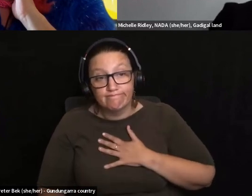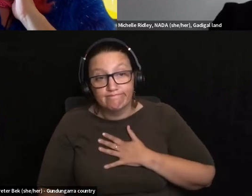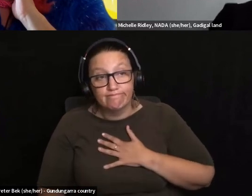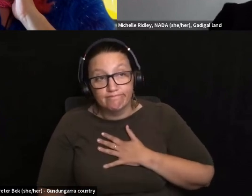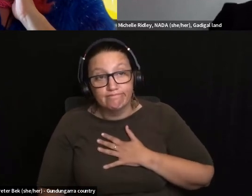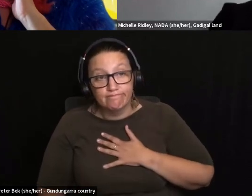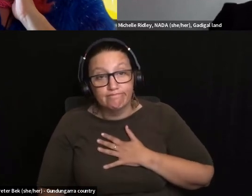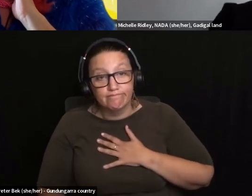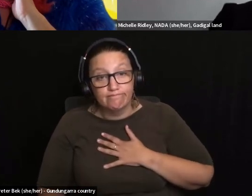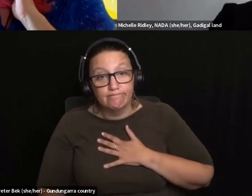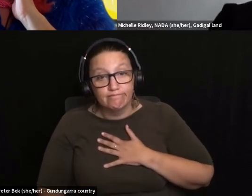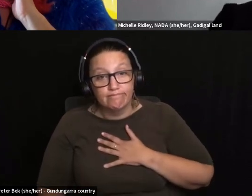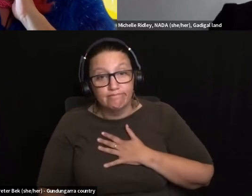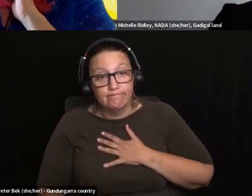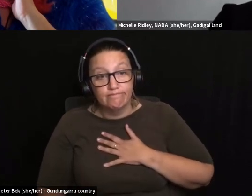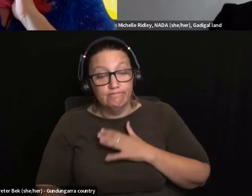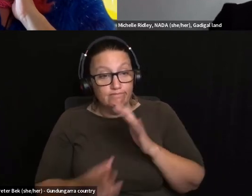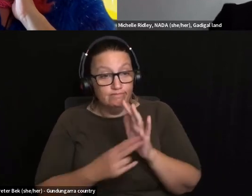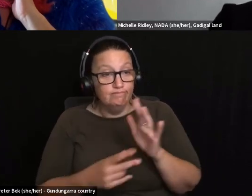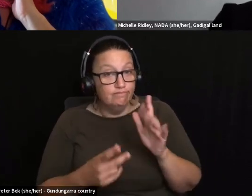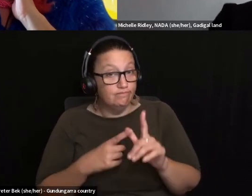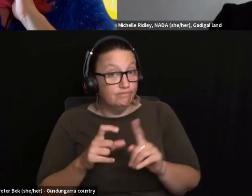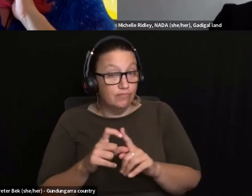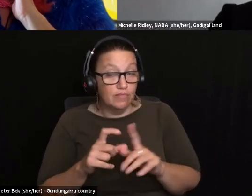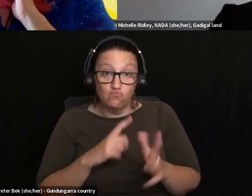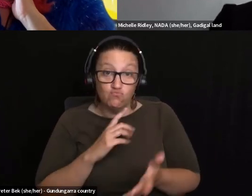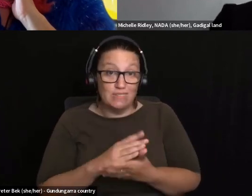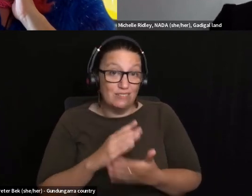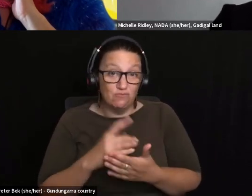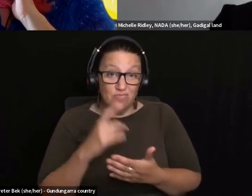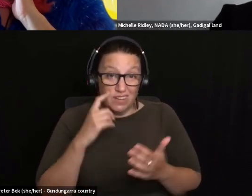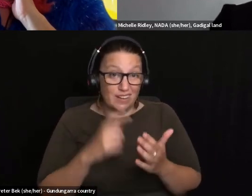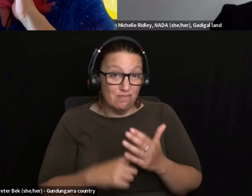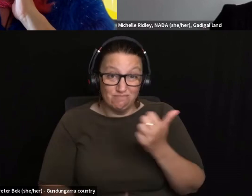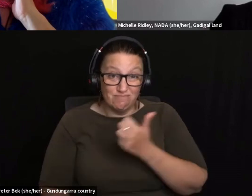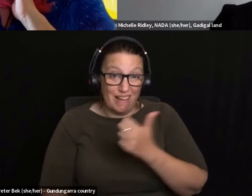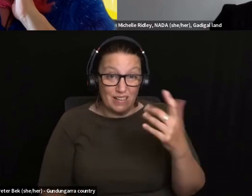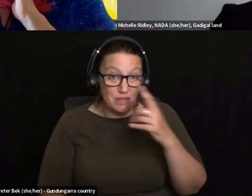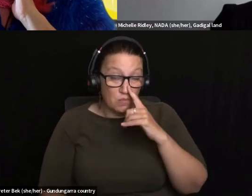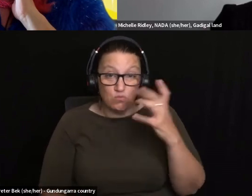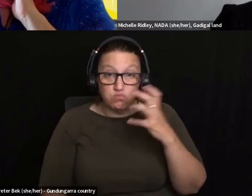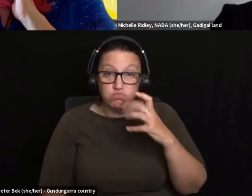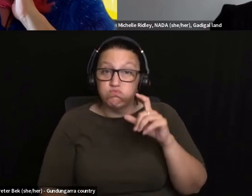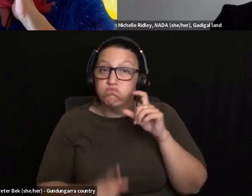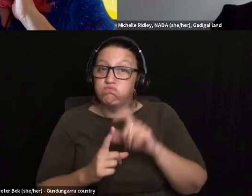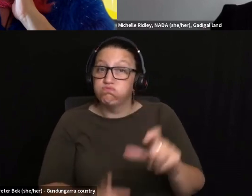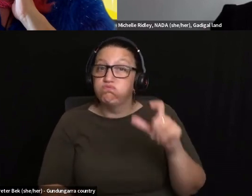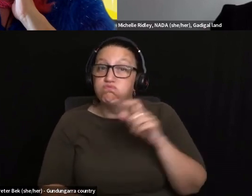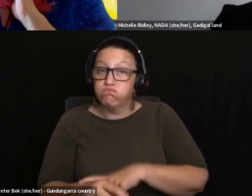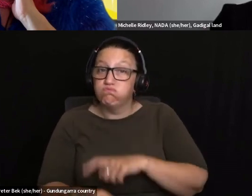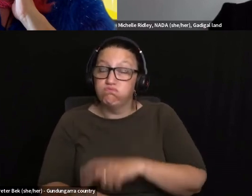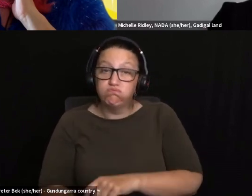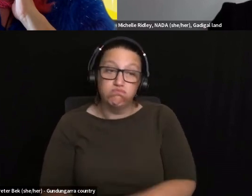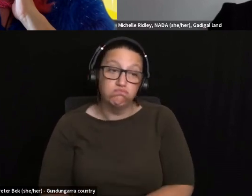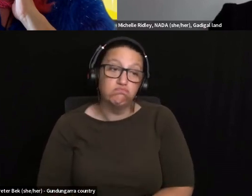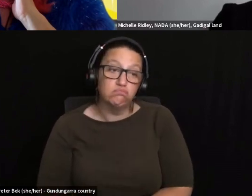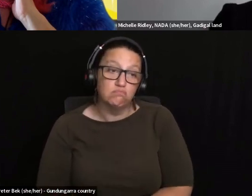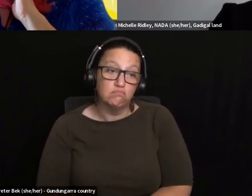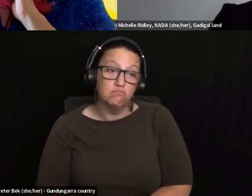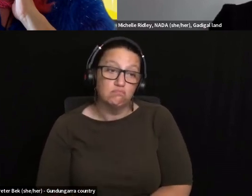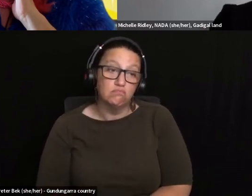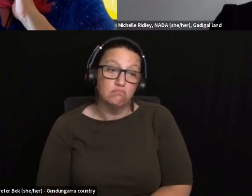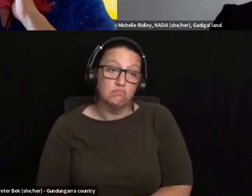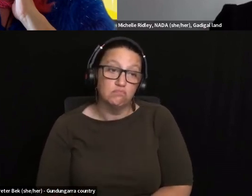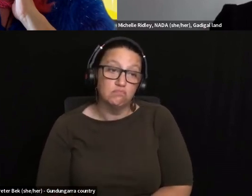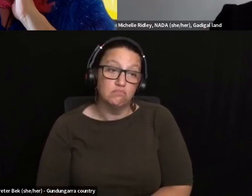really recognises that for many people this is a really difficult time, and please reach out if there is anything that we can do